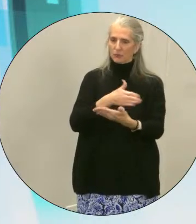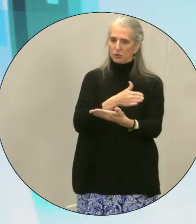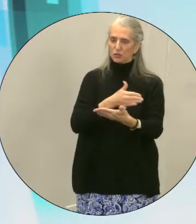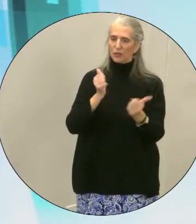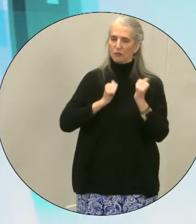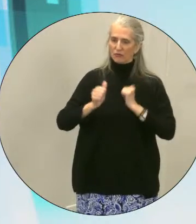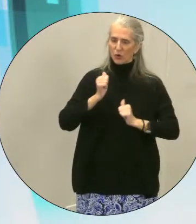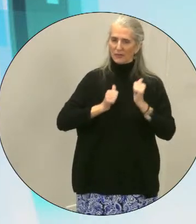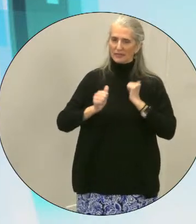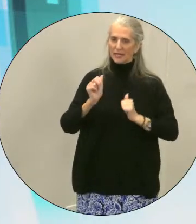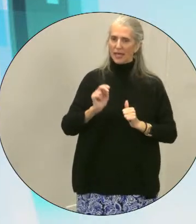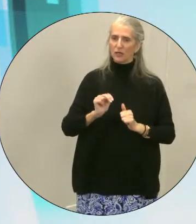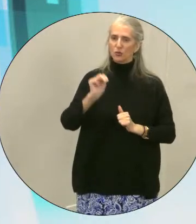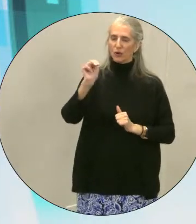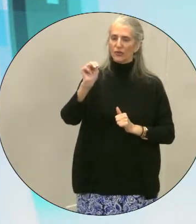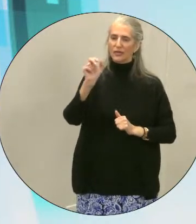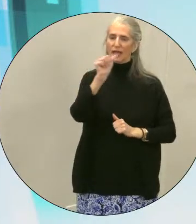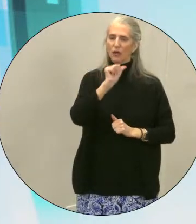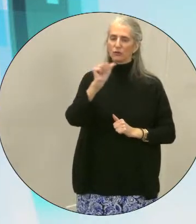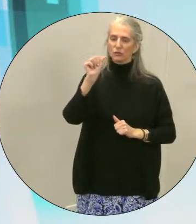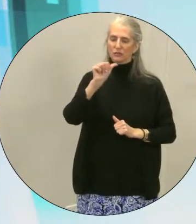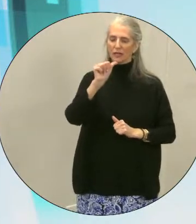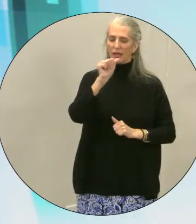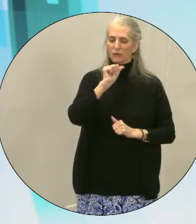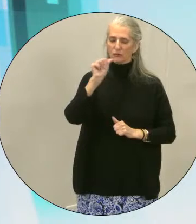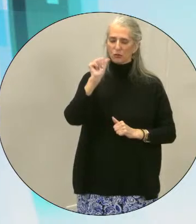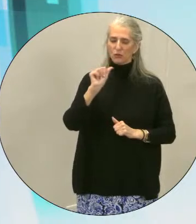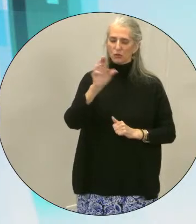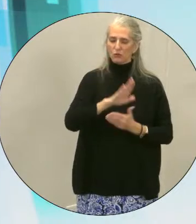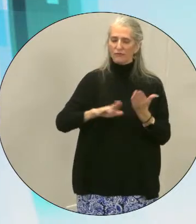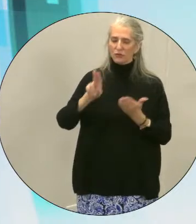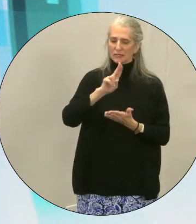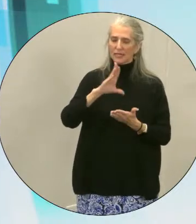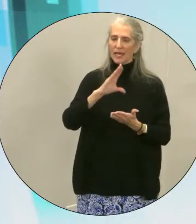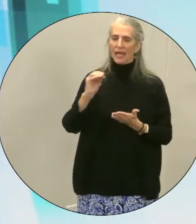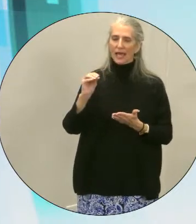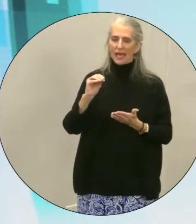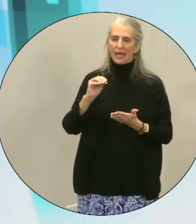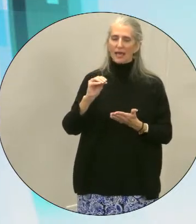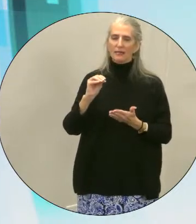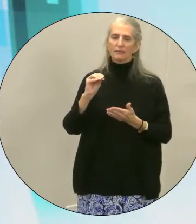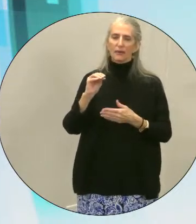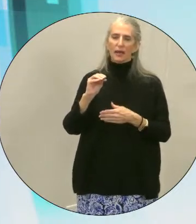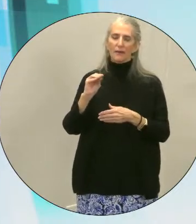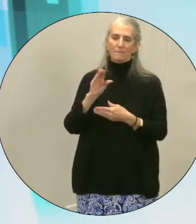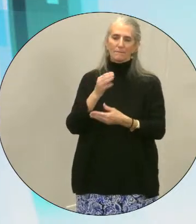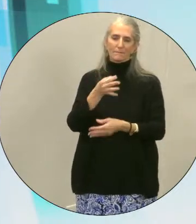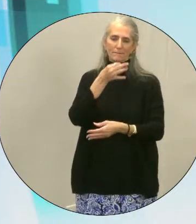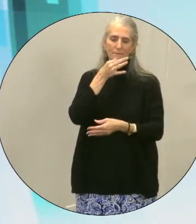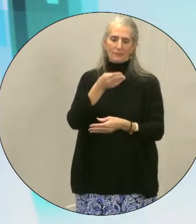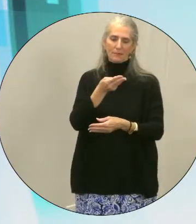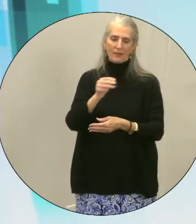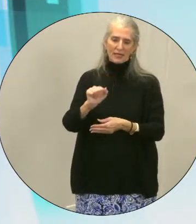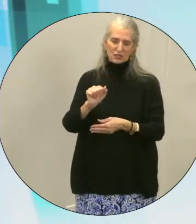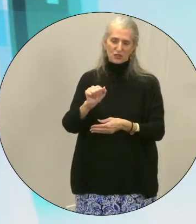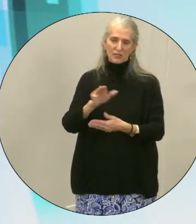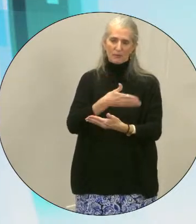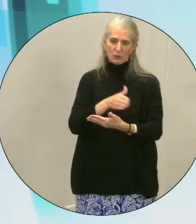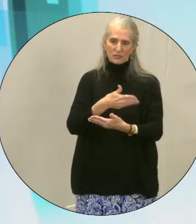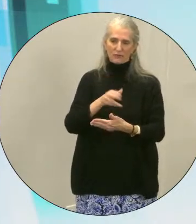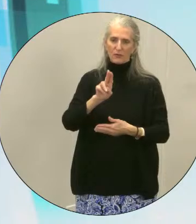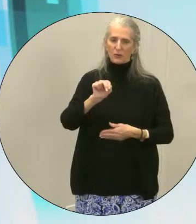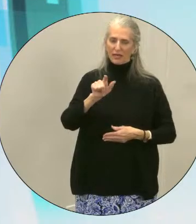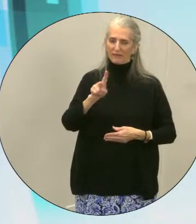performance at Northern Arizona University, and I also received my master's in music from UNLV. And I've worked extensively